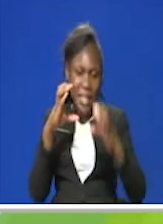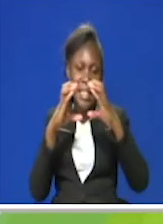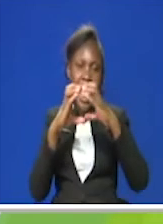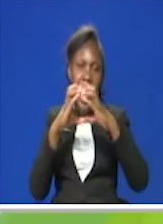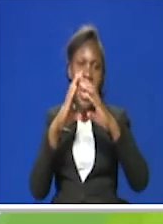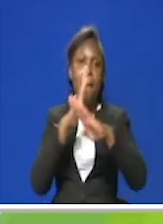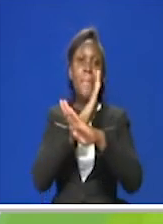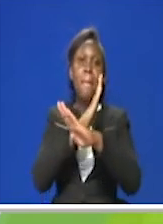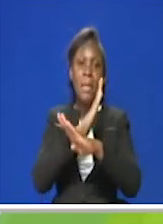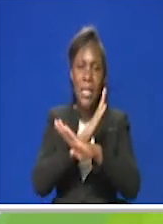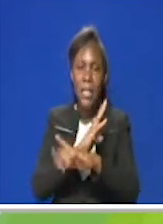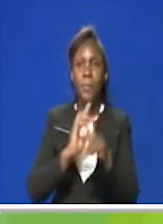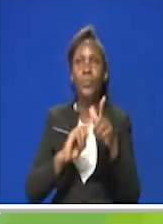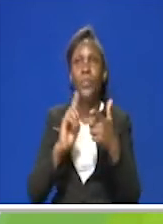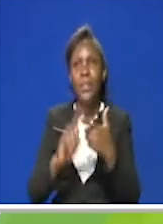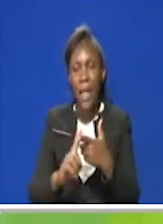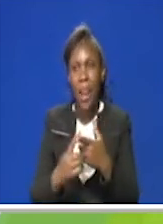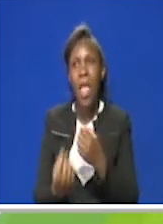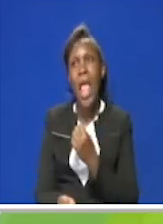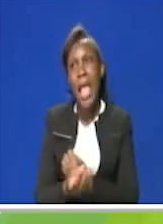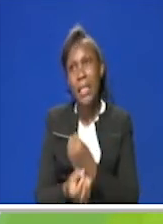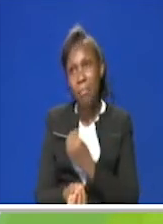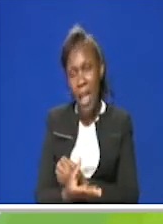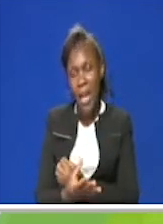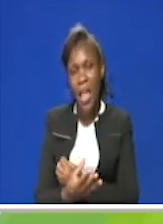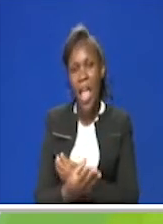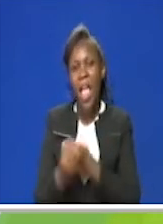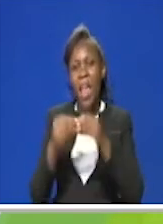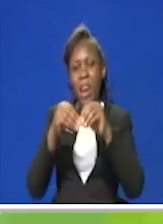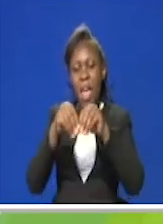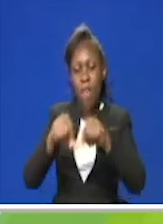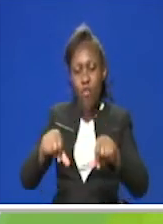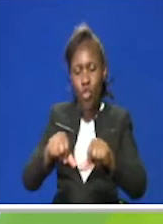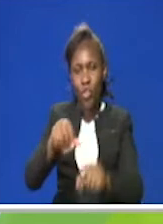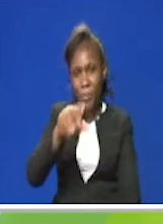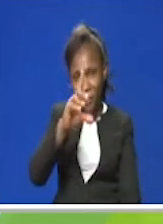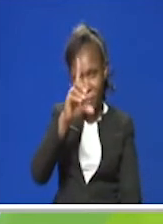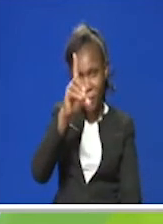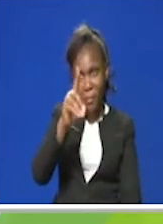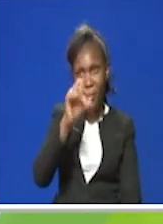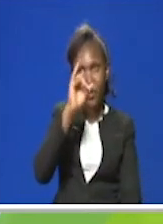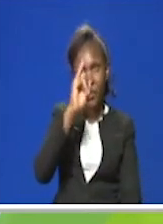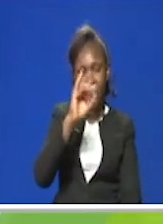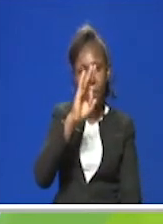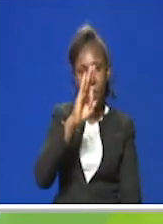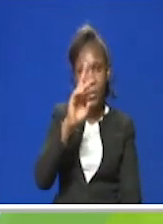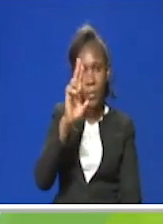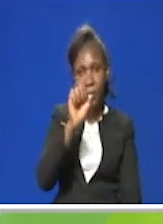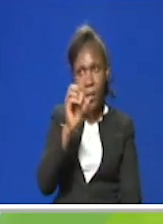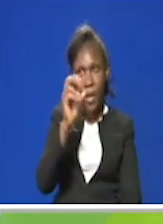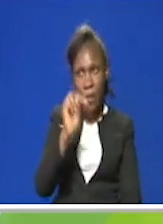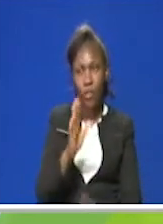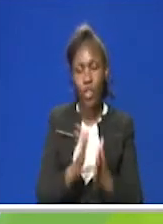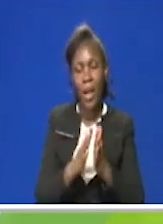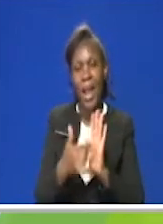and also define diffusion and state its examples in